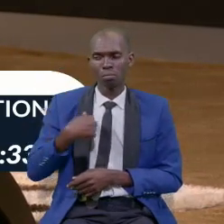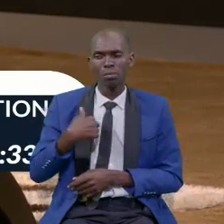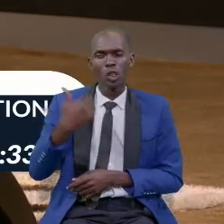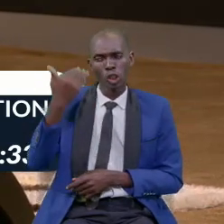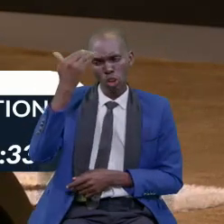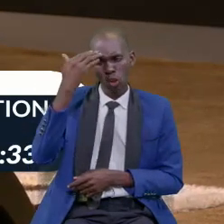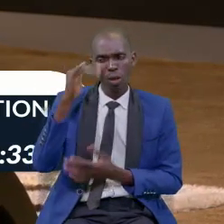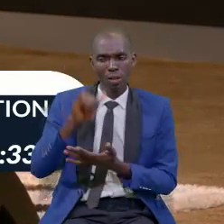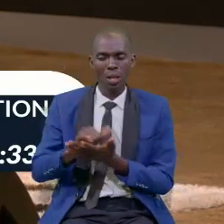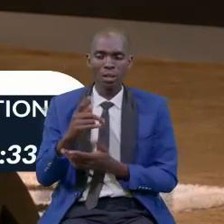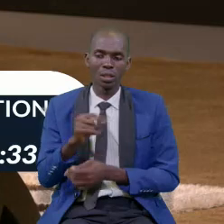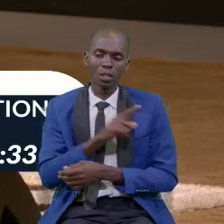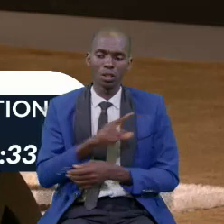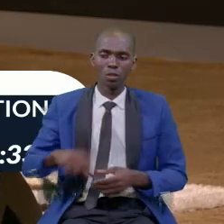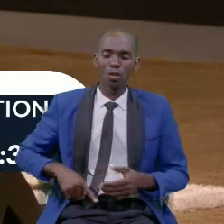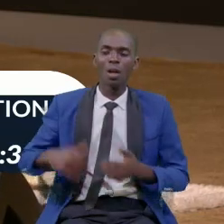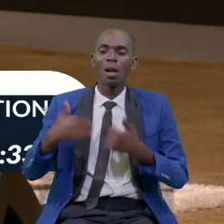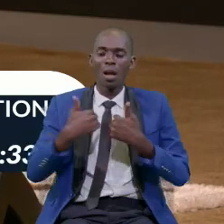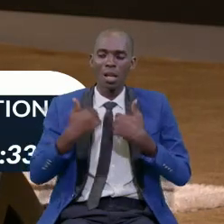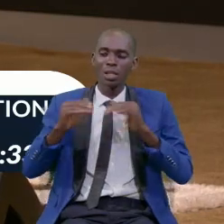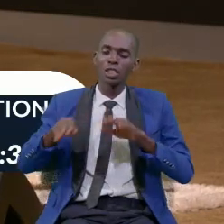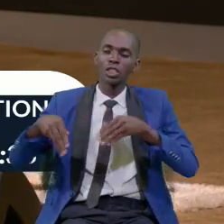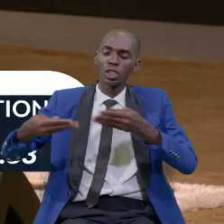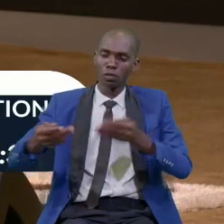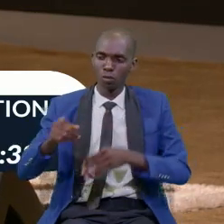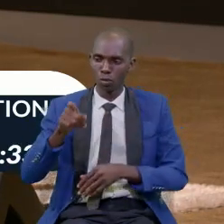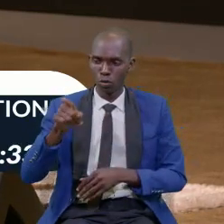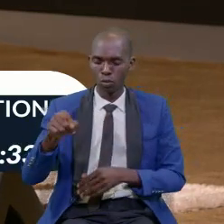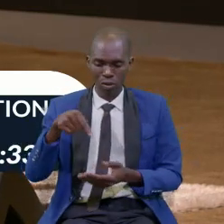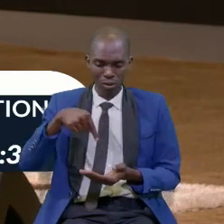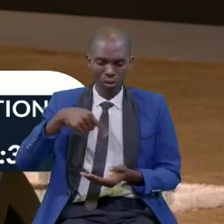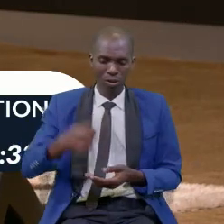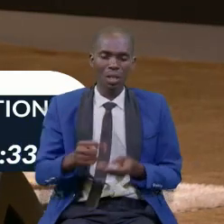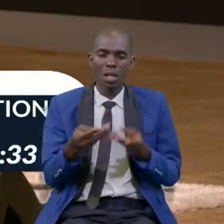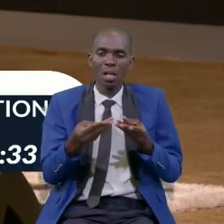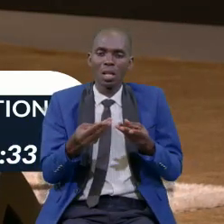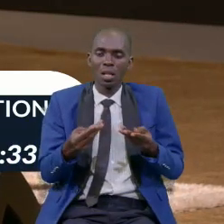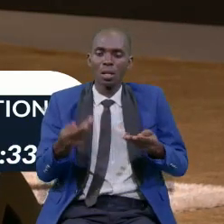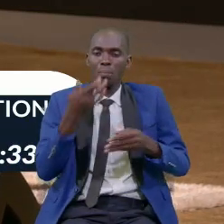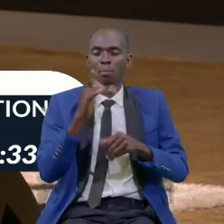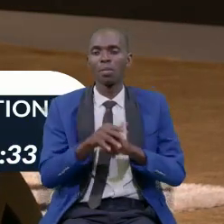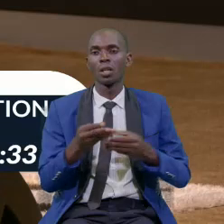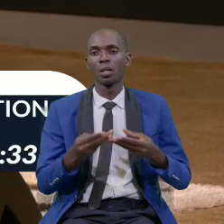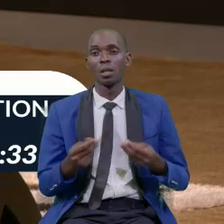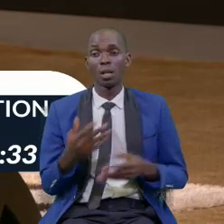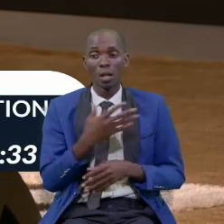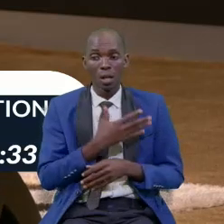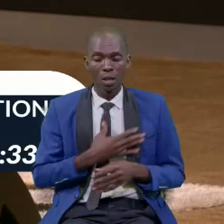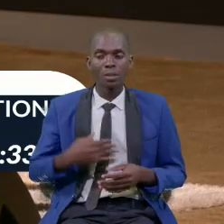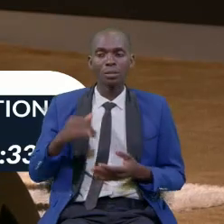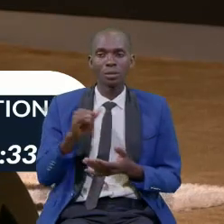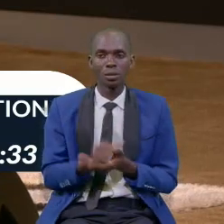that the Lord hath given you the land, and that your